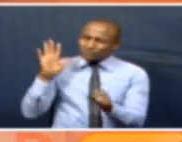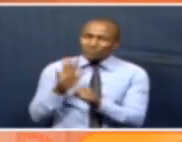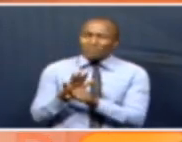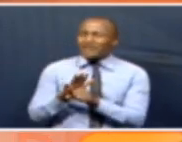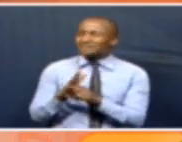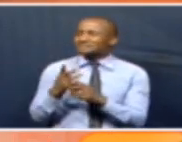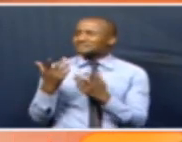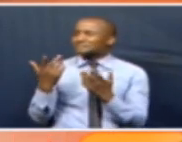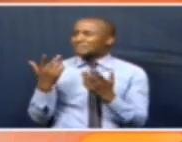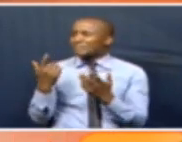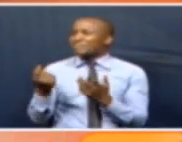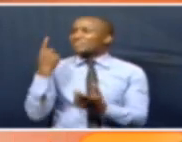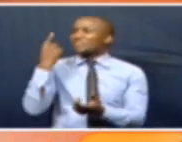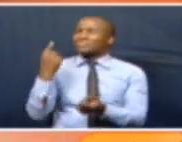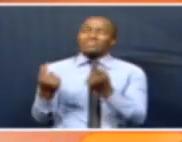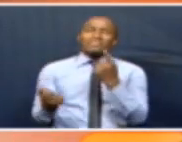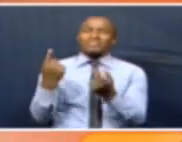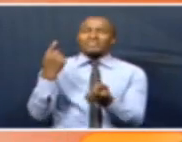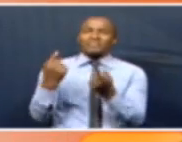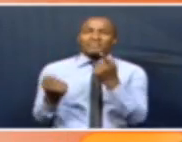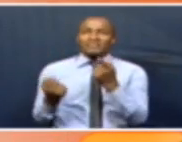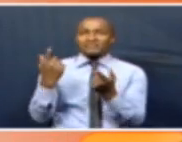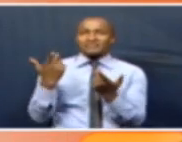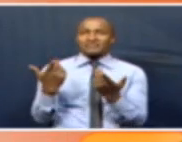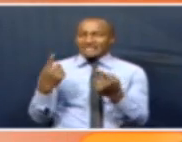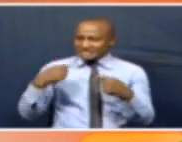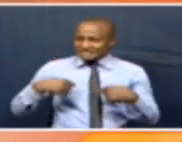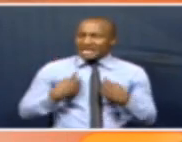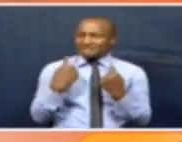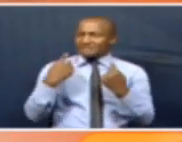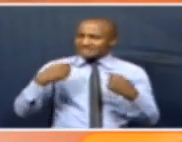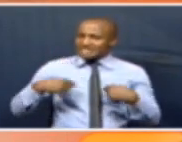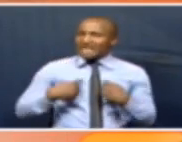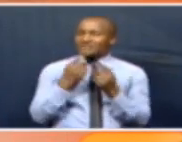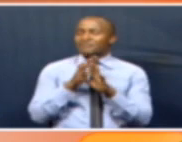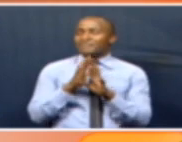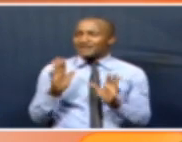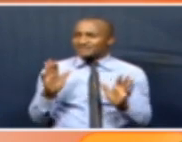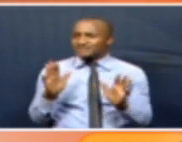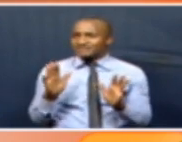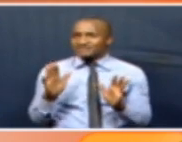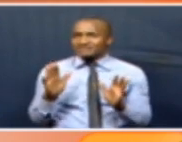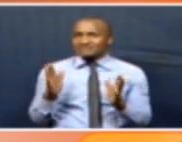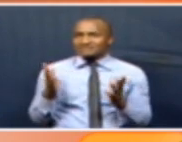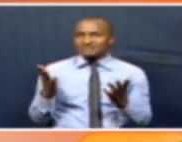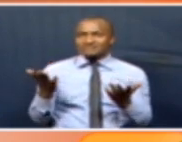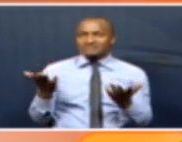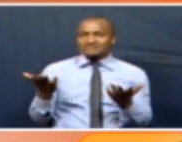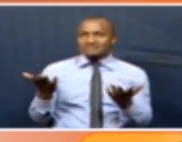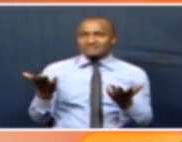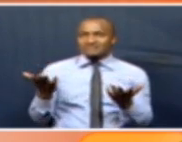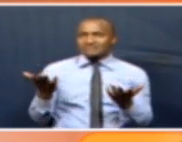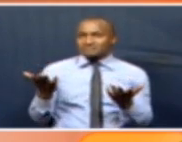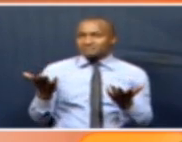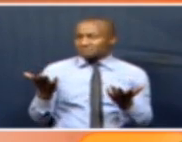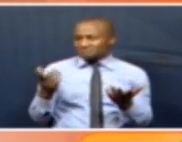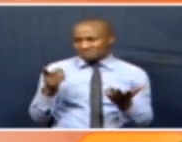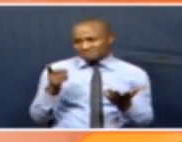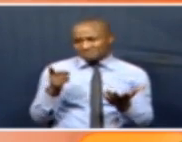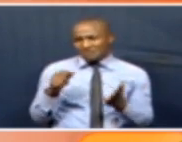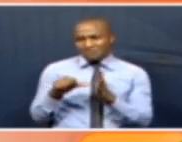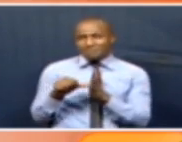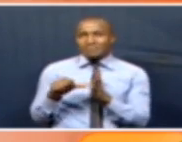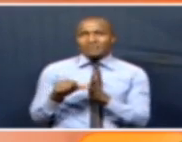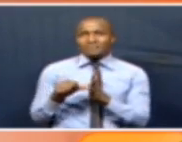working for each individual politician for the benefit of that personality, and